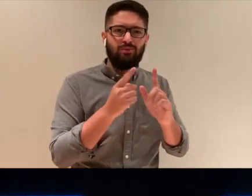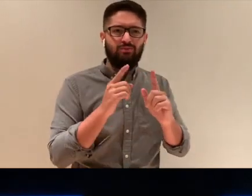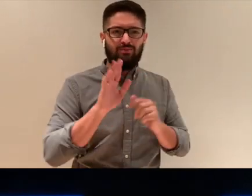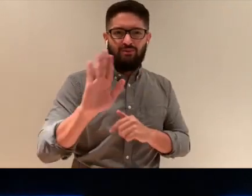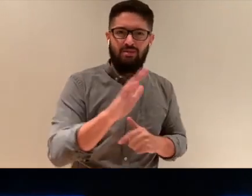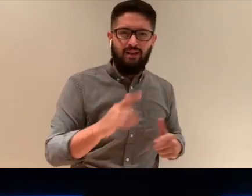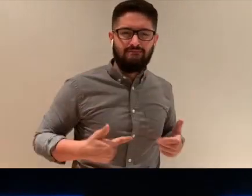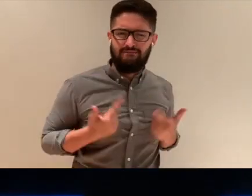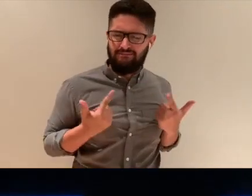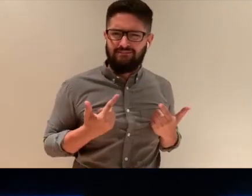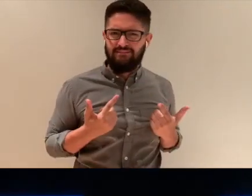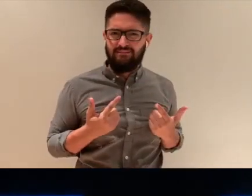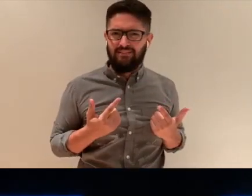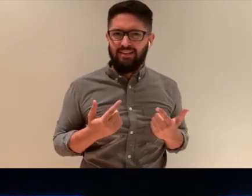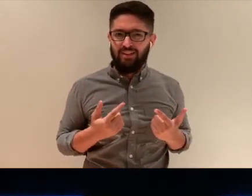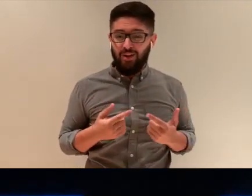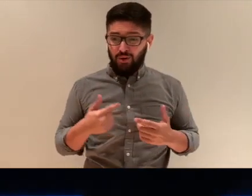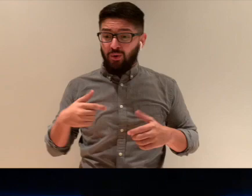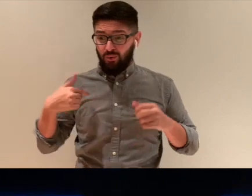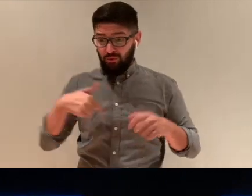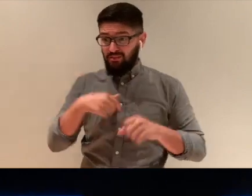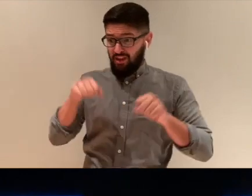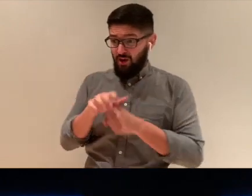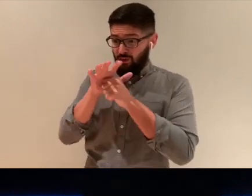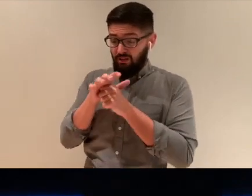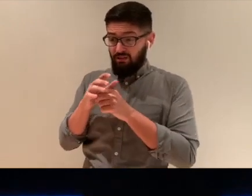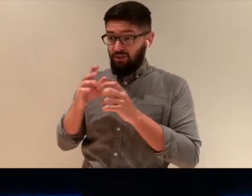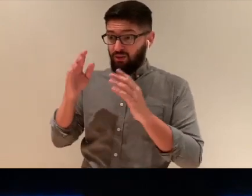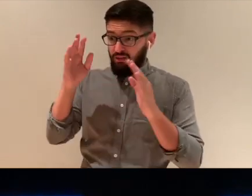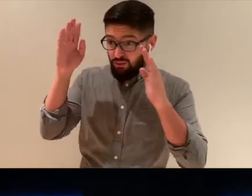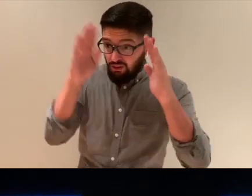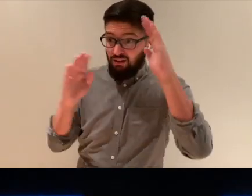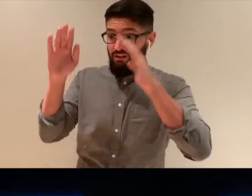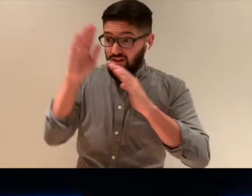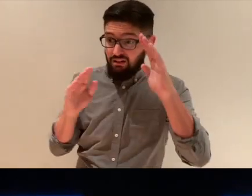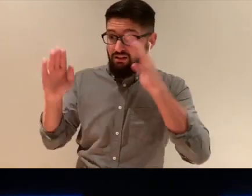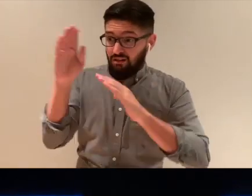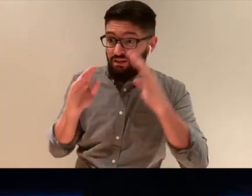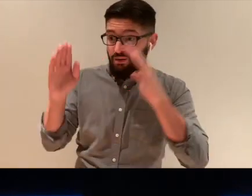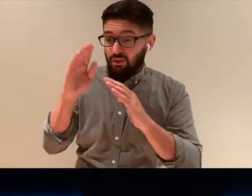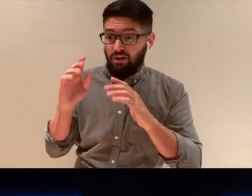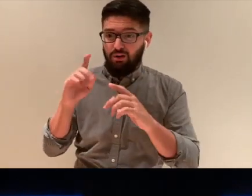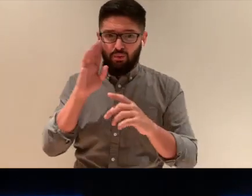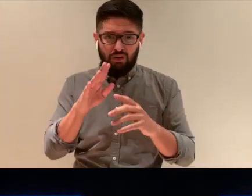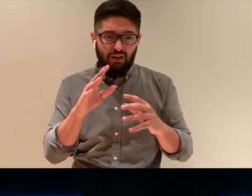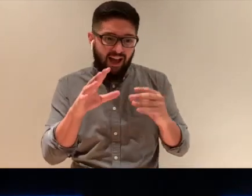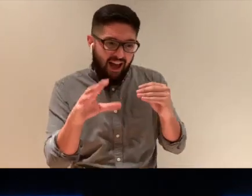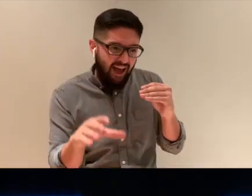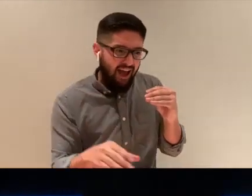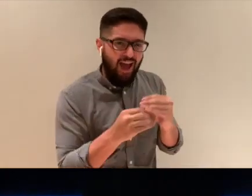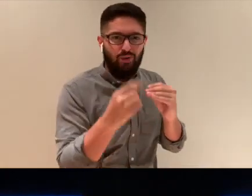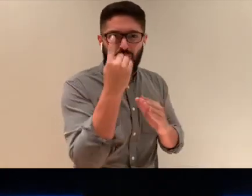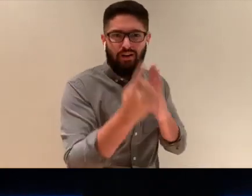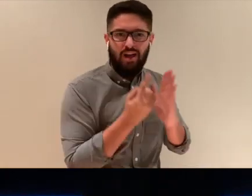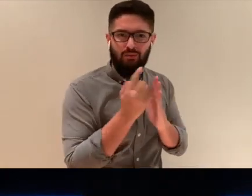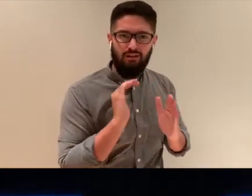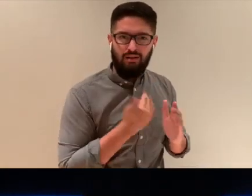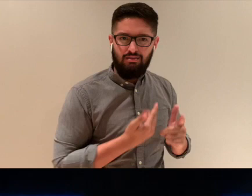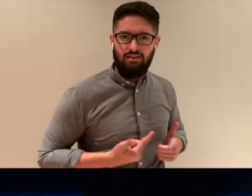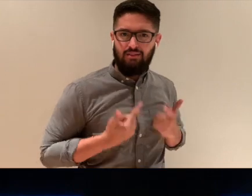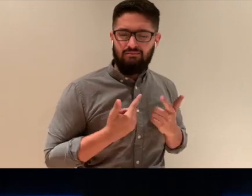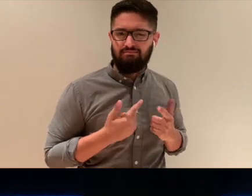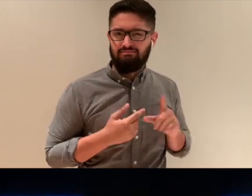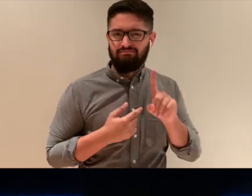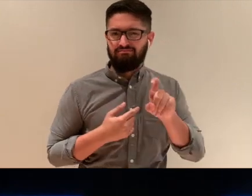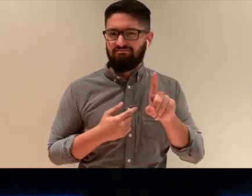span of life? You know, we can worry as much as we want about this, but all the worry cannot even add a single